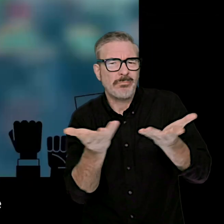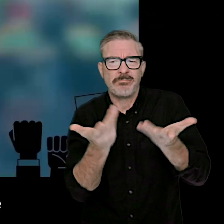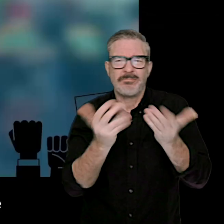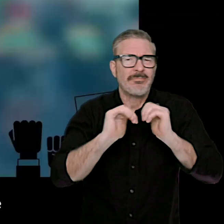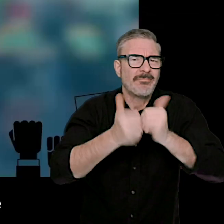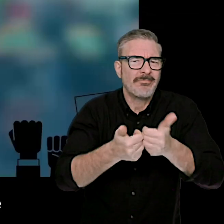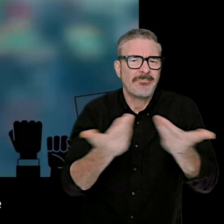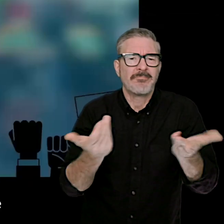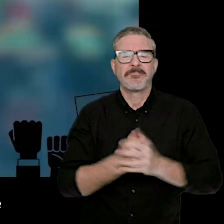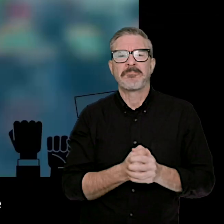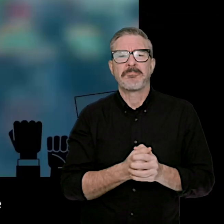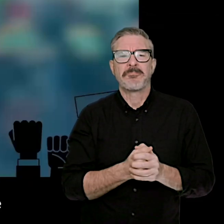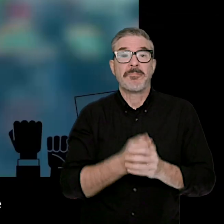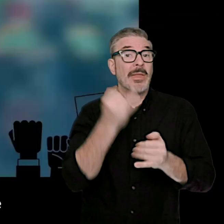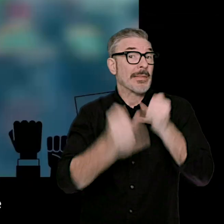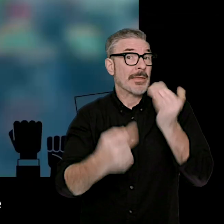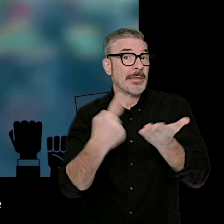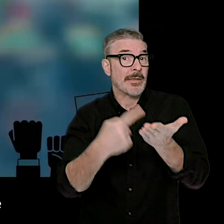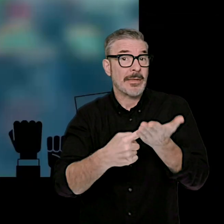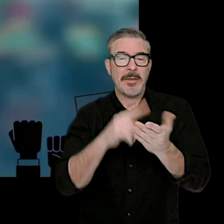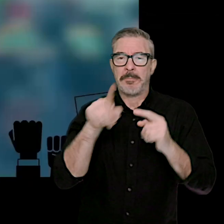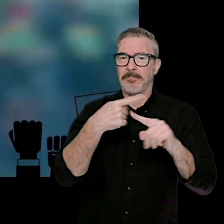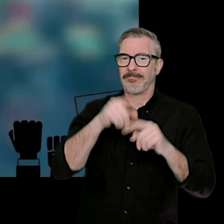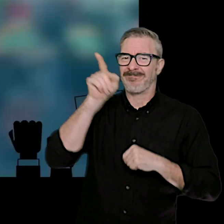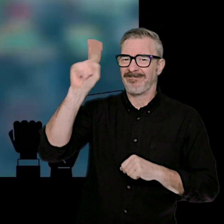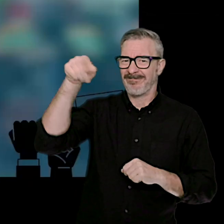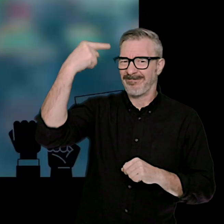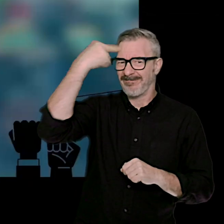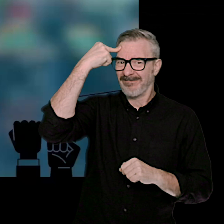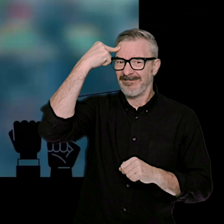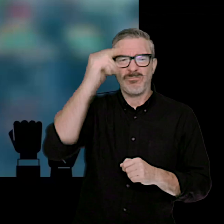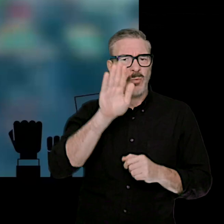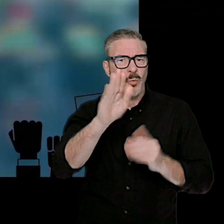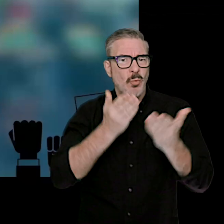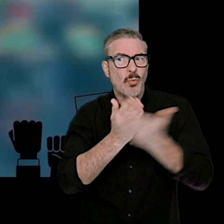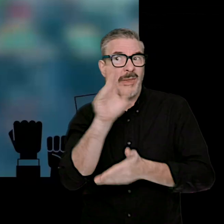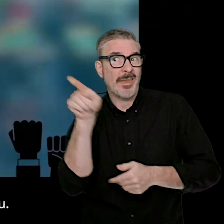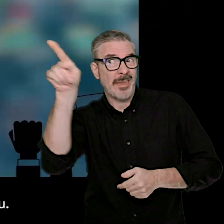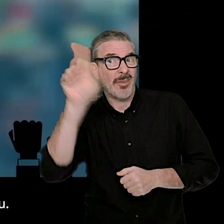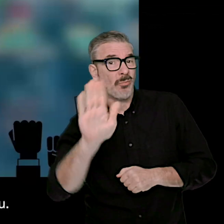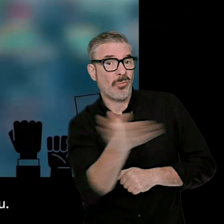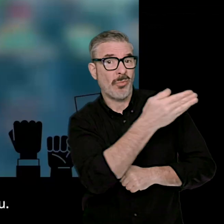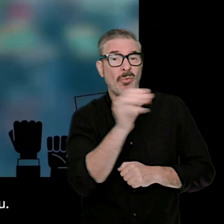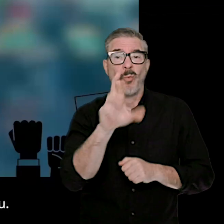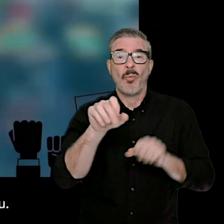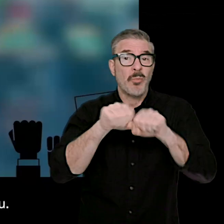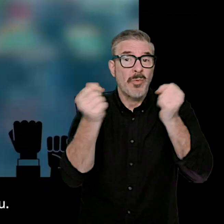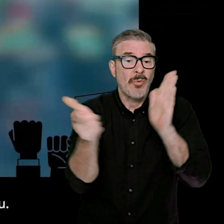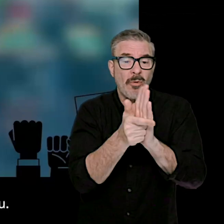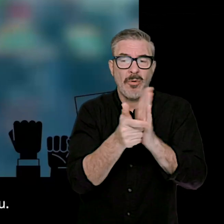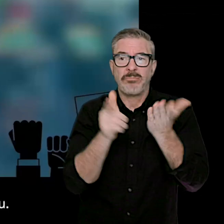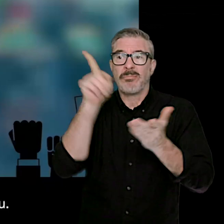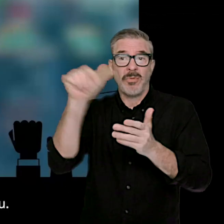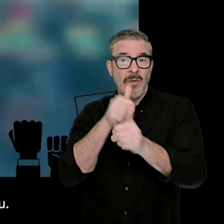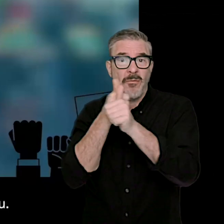document and collect evidence for each of these seven rights that apply to you or may apply